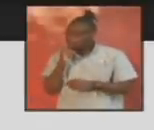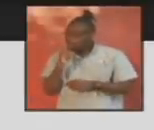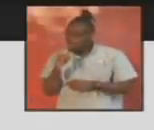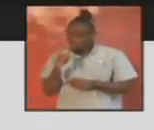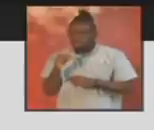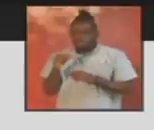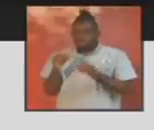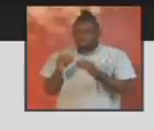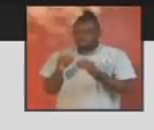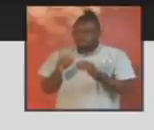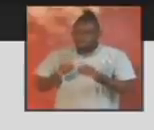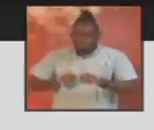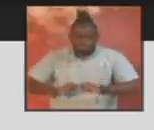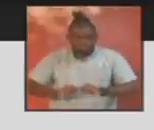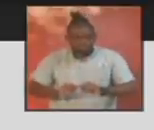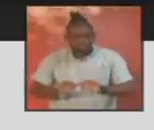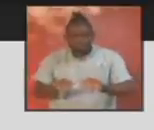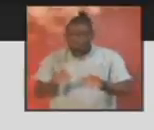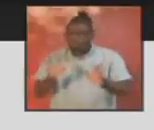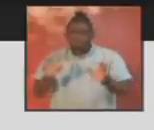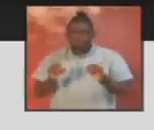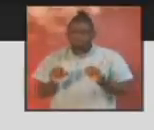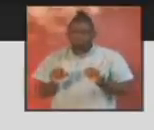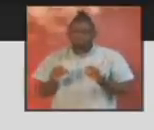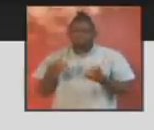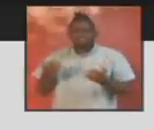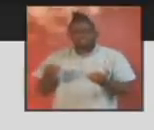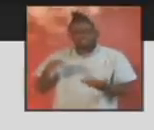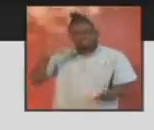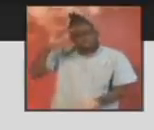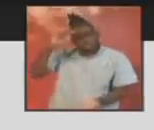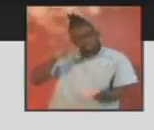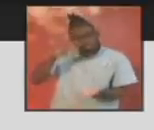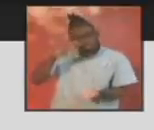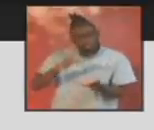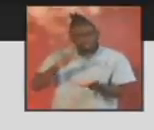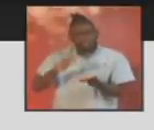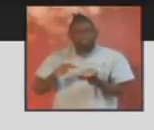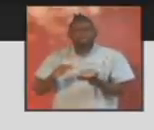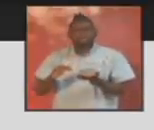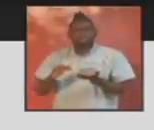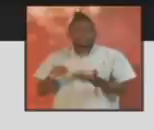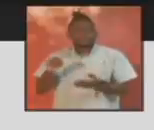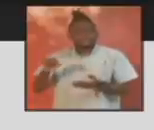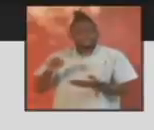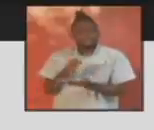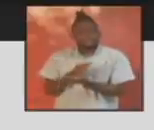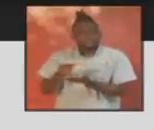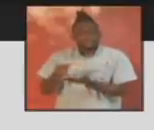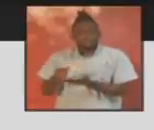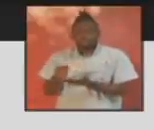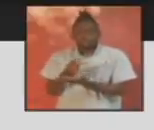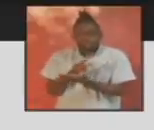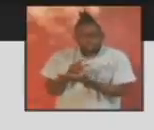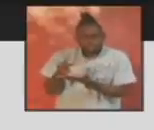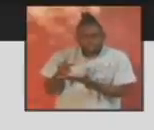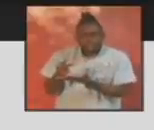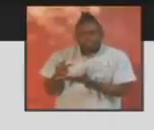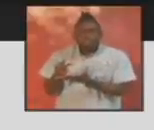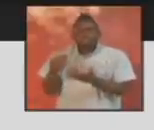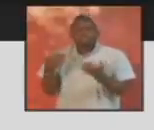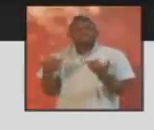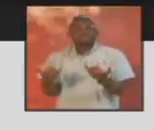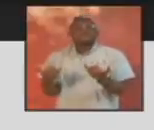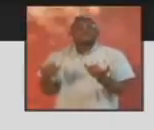We continue to observe, especially in this week, as the 2-week sort of trial period, that 2-week period between them coming out and any